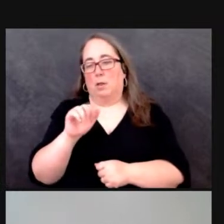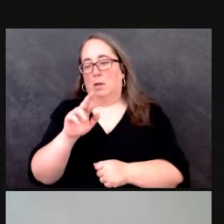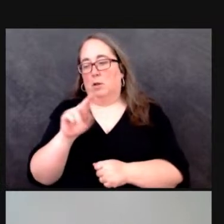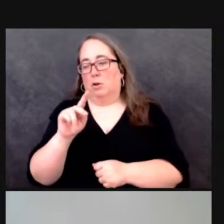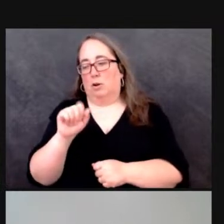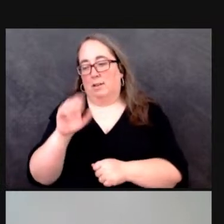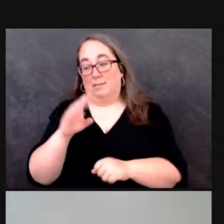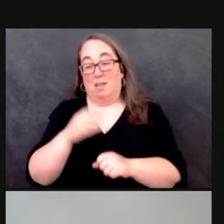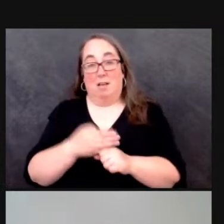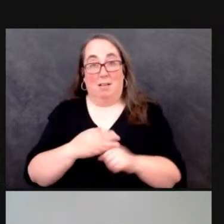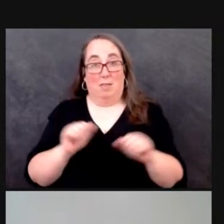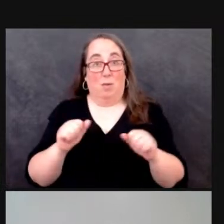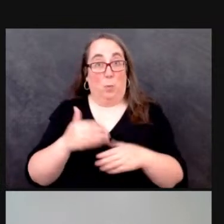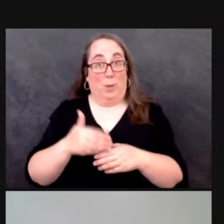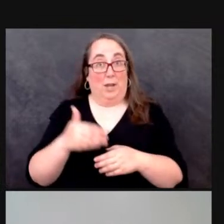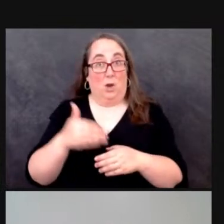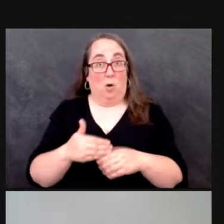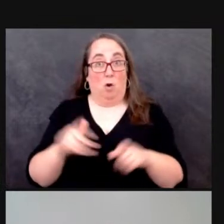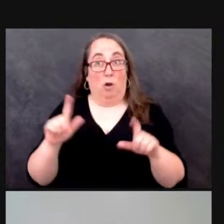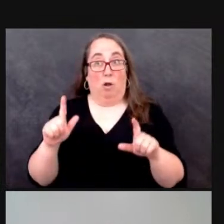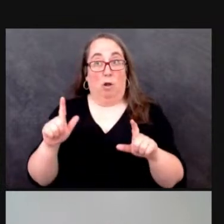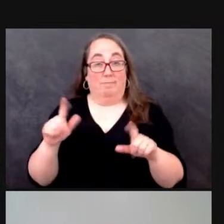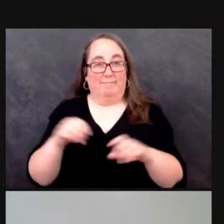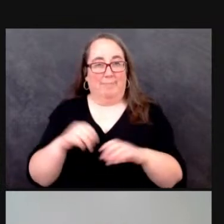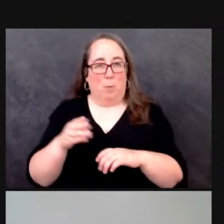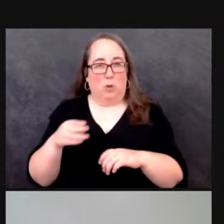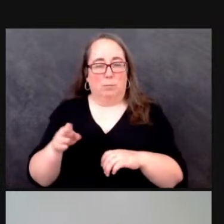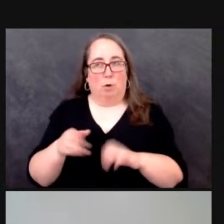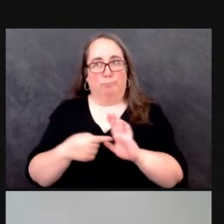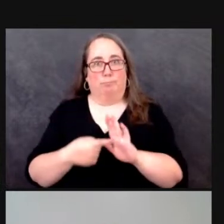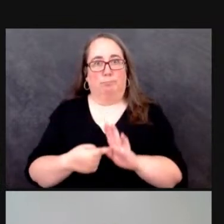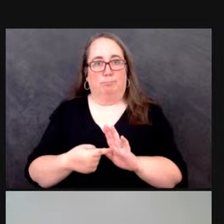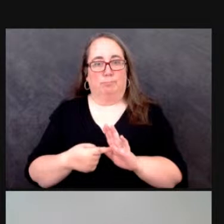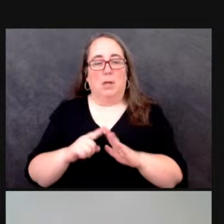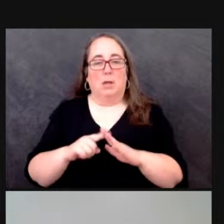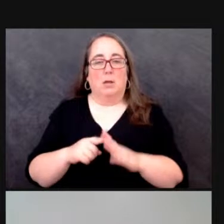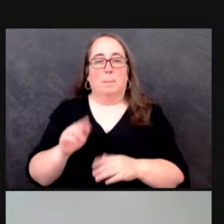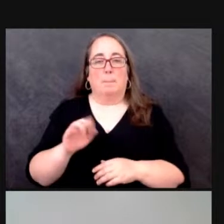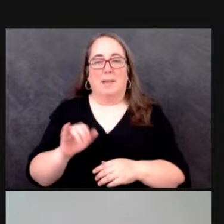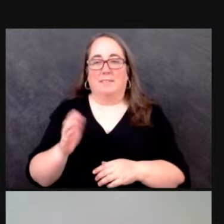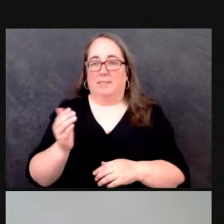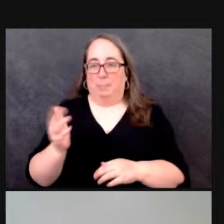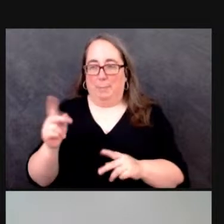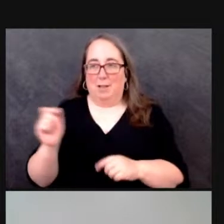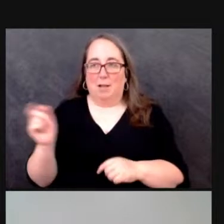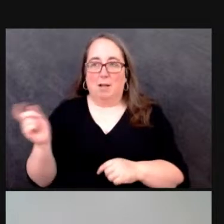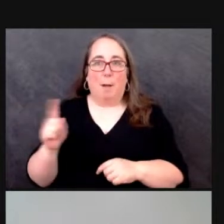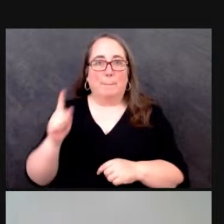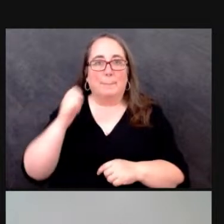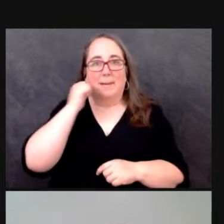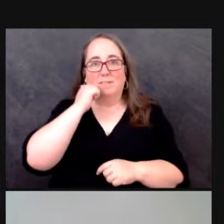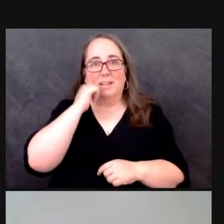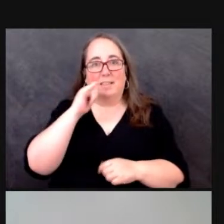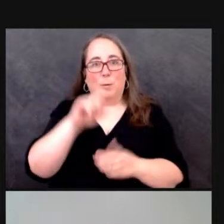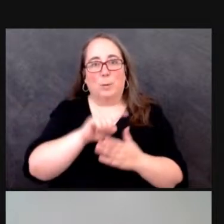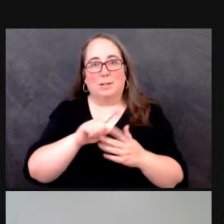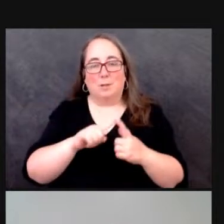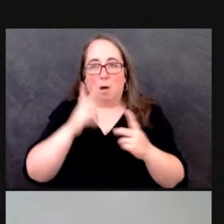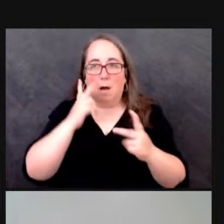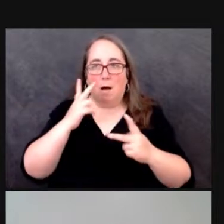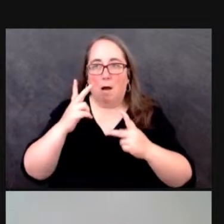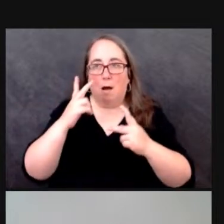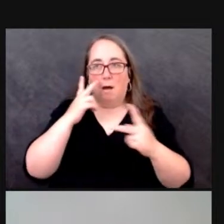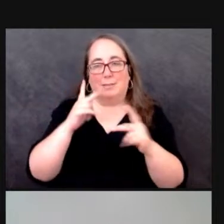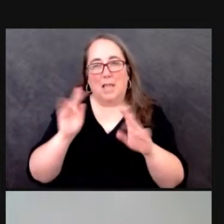in the windows of their shop in Baltimore. Starting May 15th, the public could come by every day that week to see the